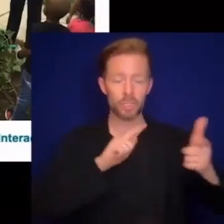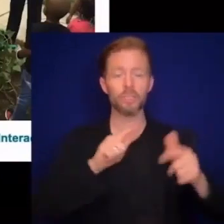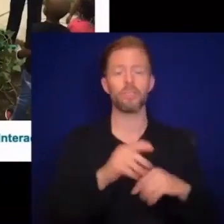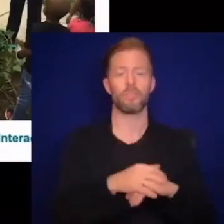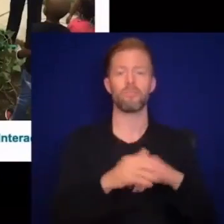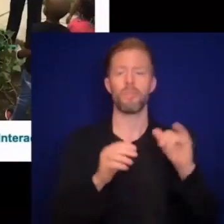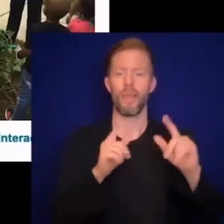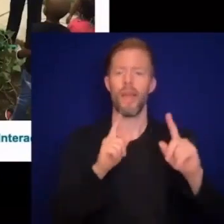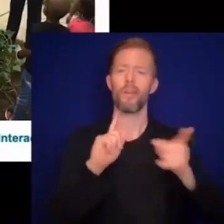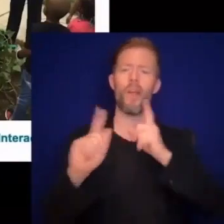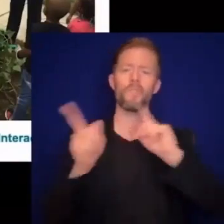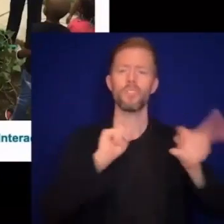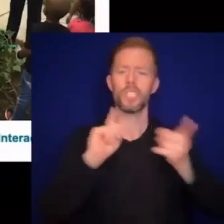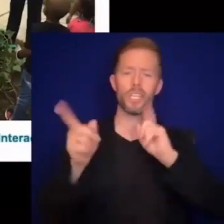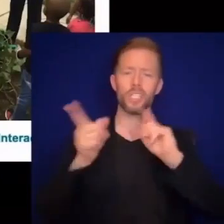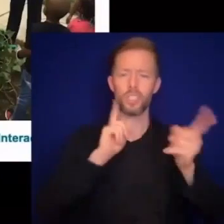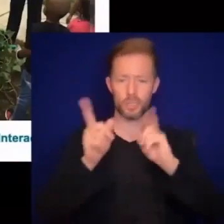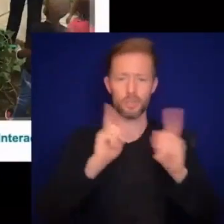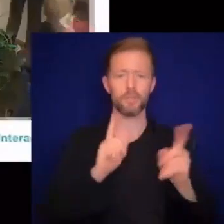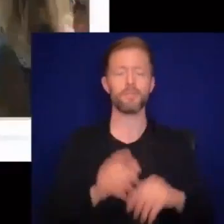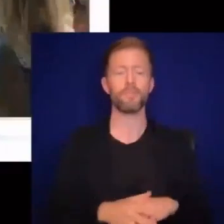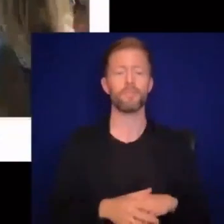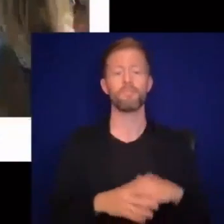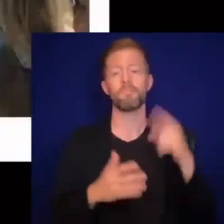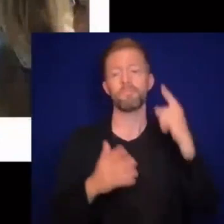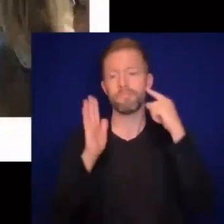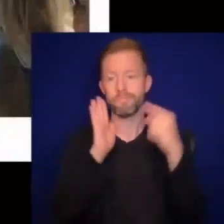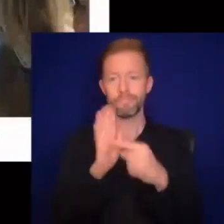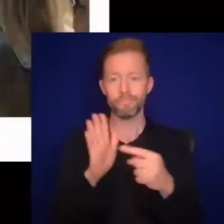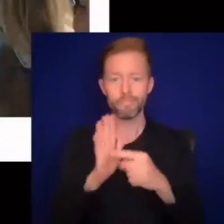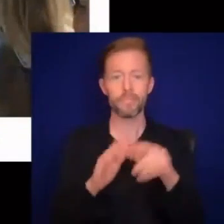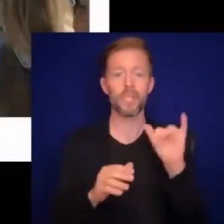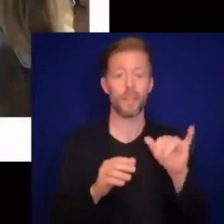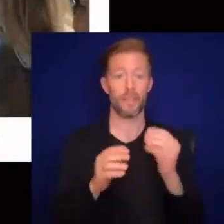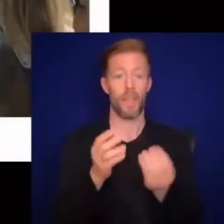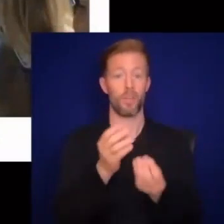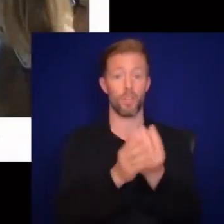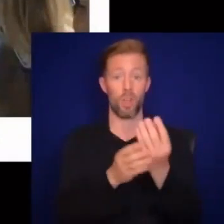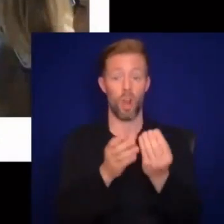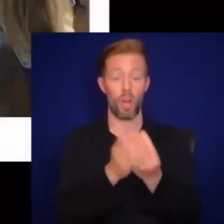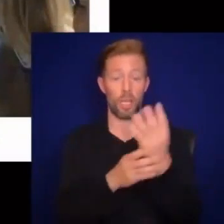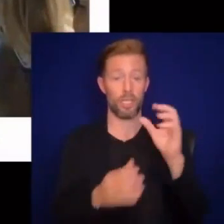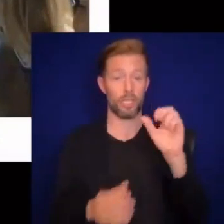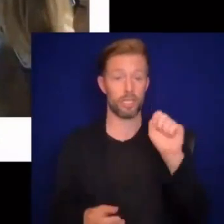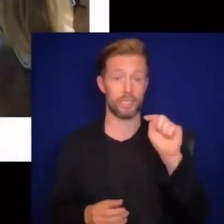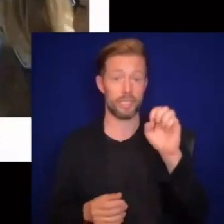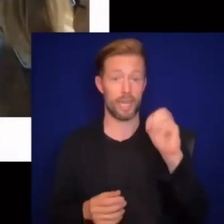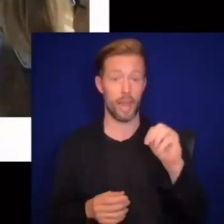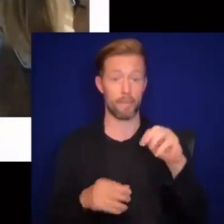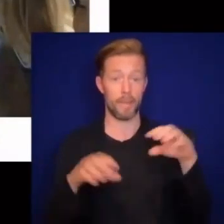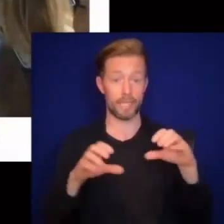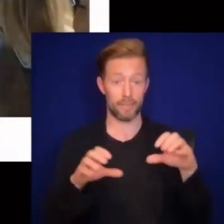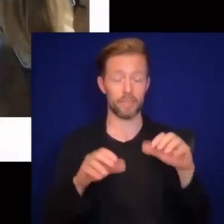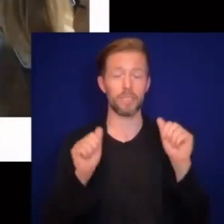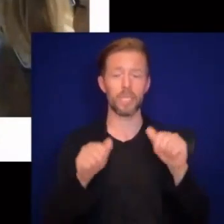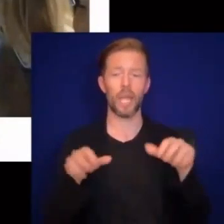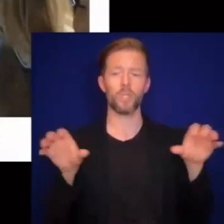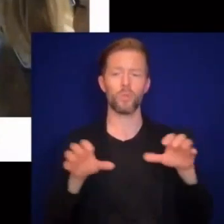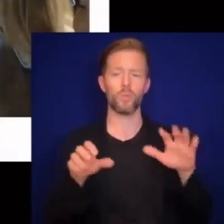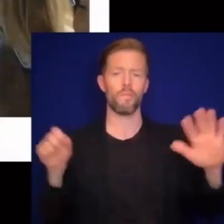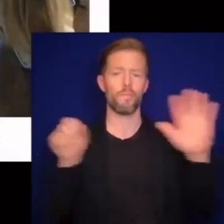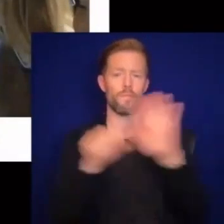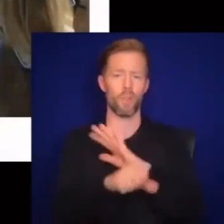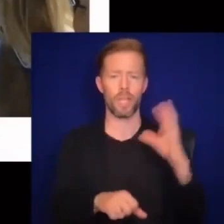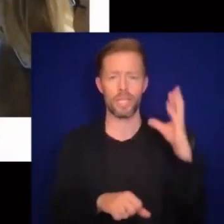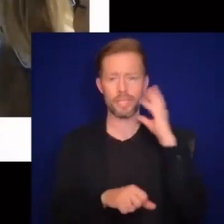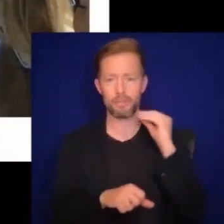guided interactions, the conversations. For instance, the garden STEM activities could do